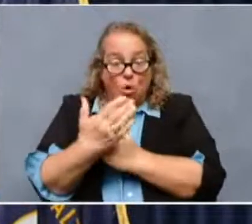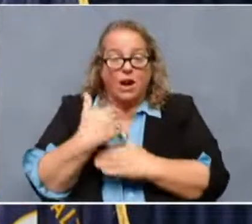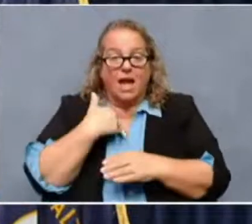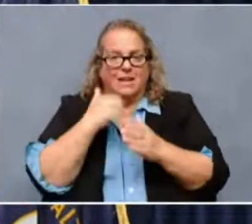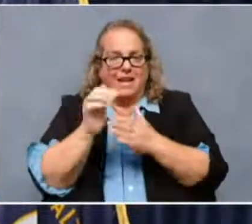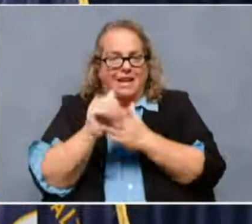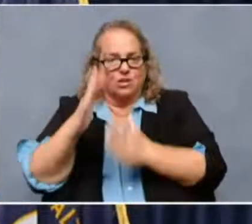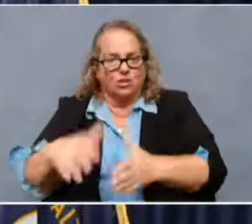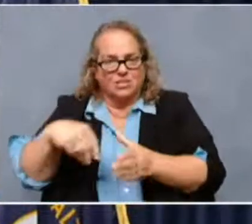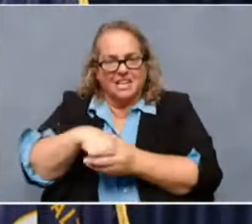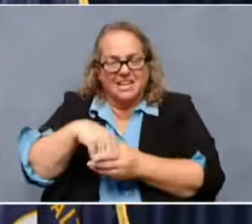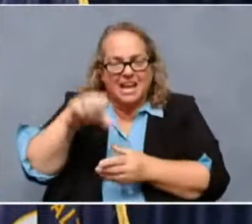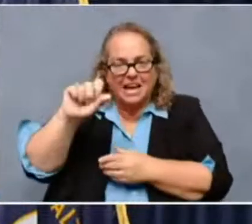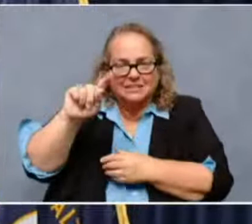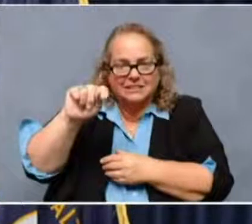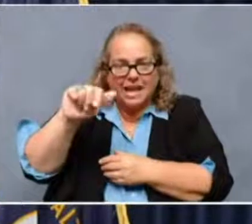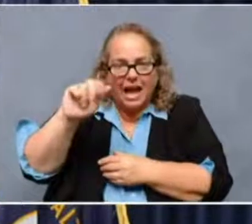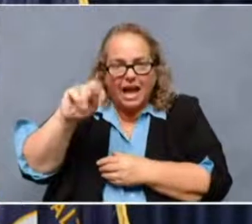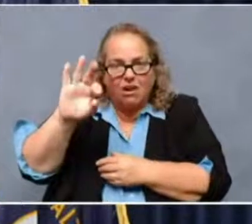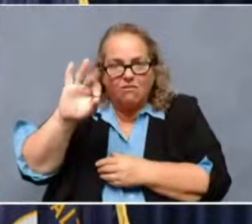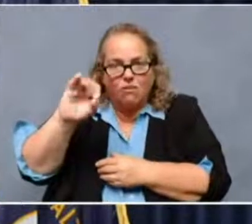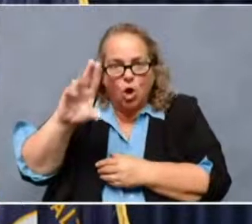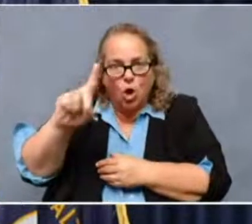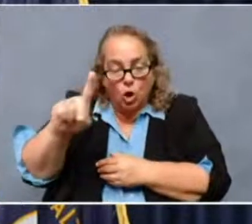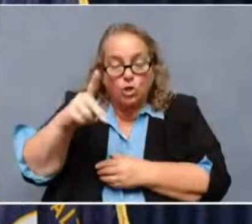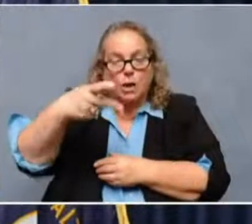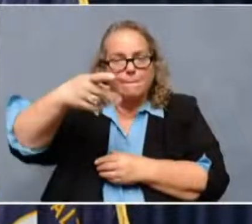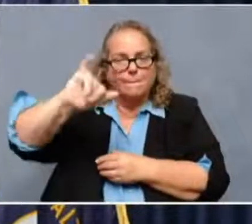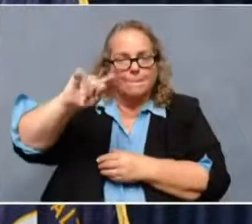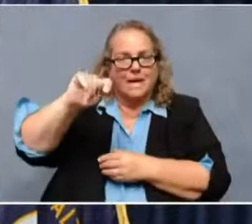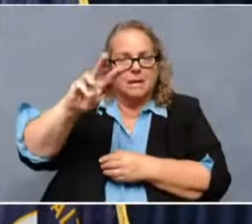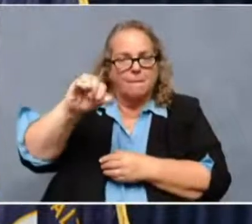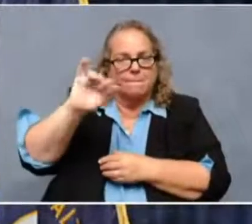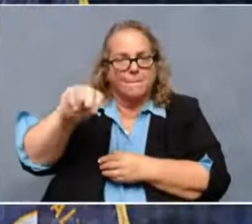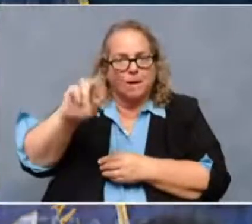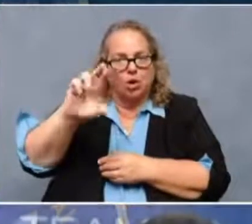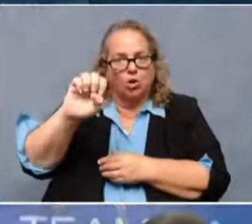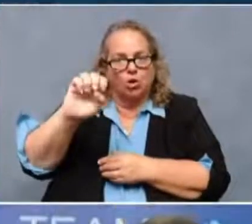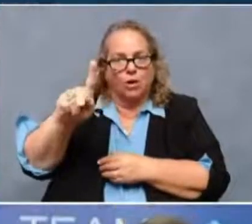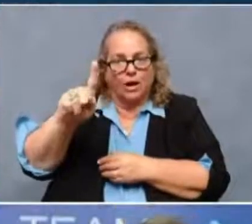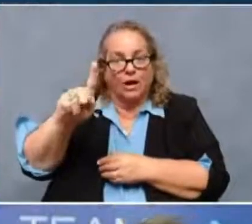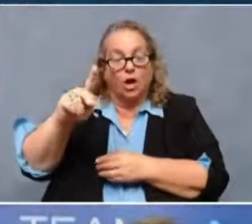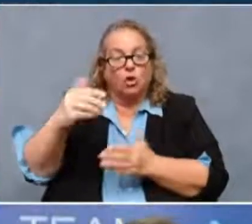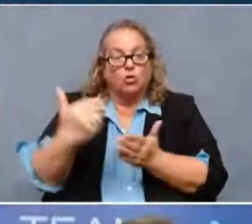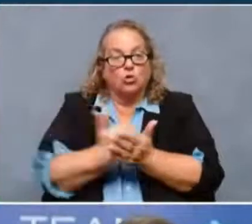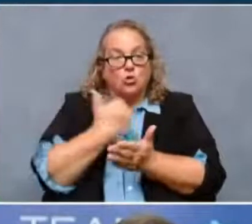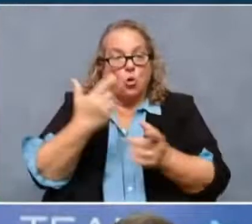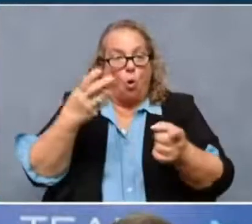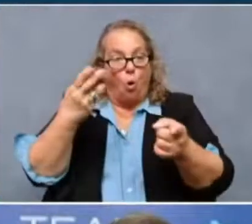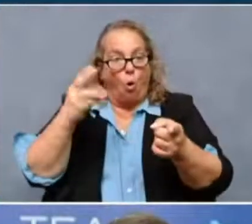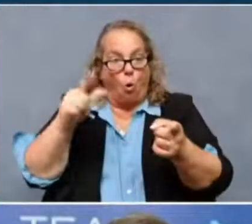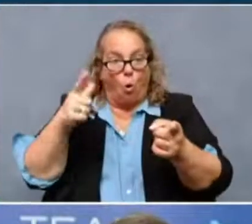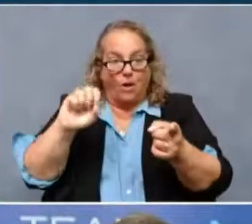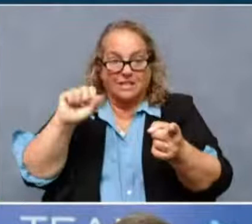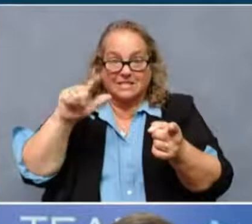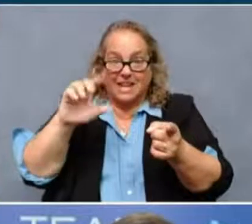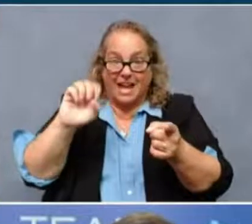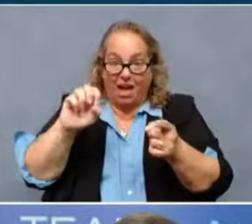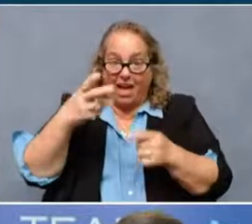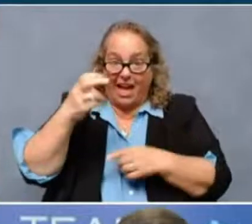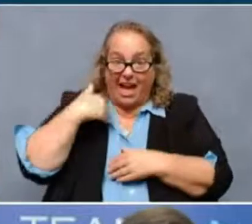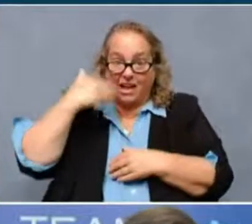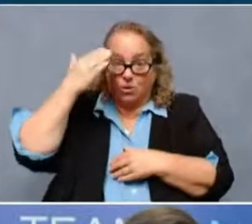grand opening of Pitman Creek Wholesale's new headquarters. This is a $15 million investment that's creating 60 full-time